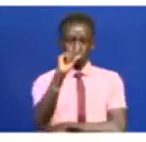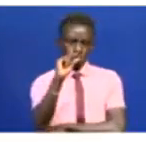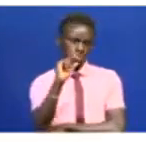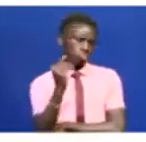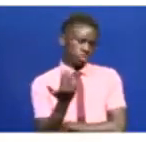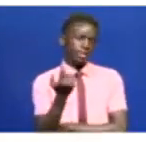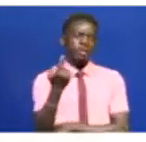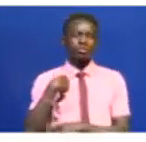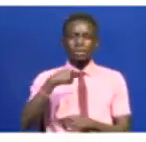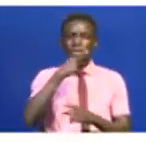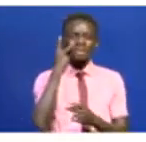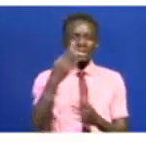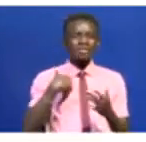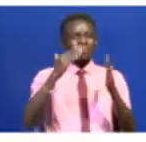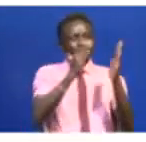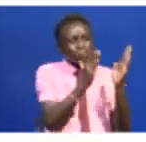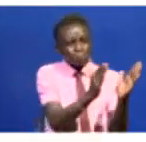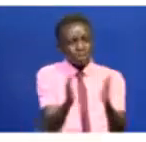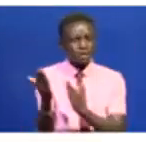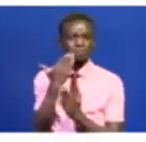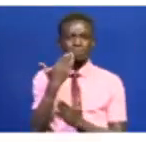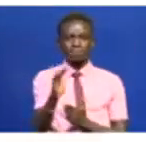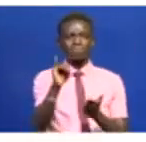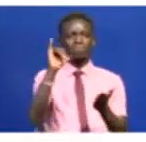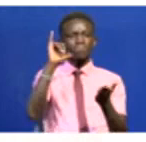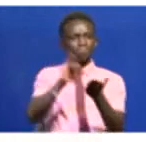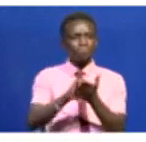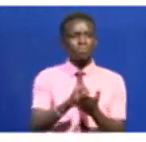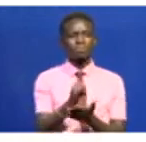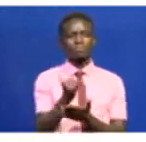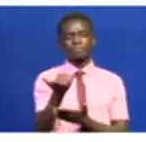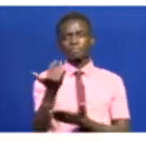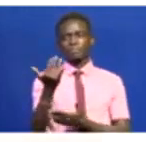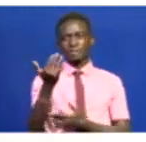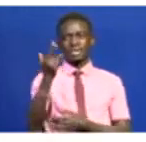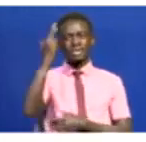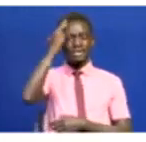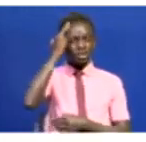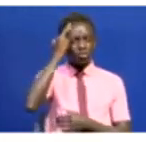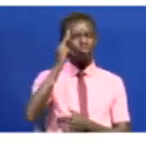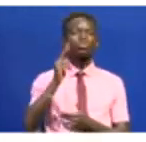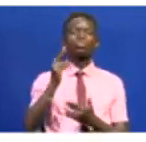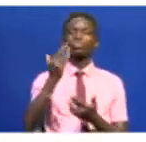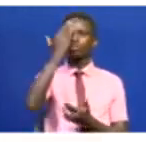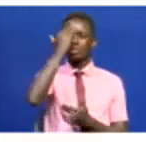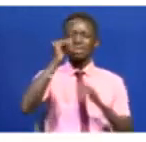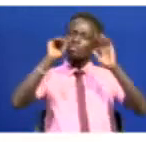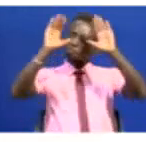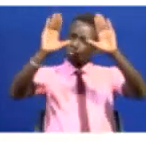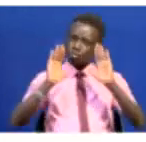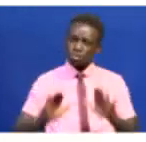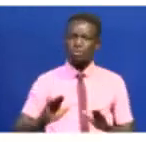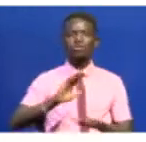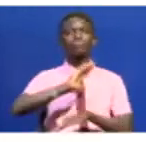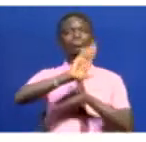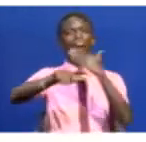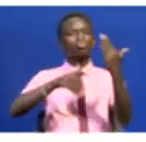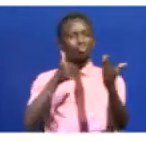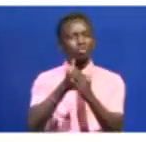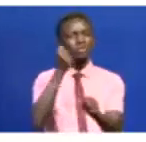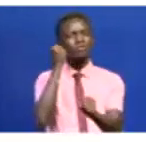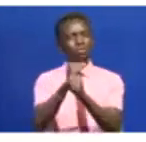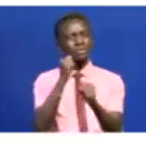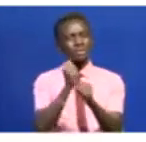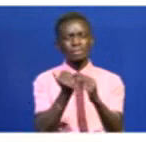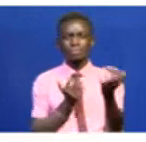has been categorized. Ndio kusudi ni muhimu ya kwamba kila mfanya